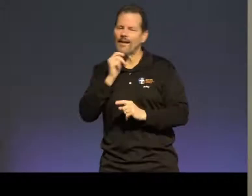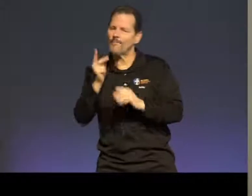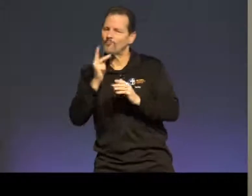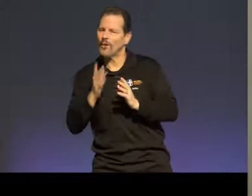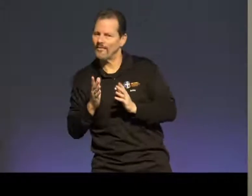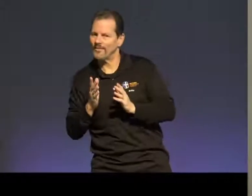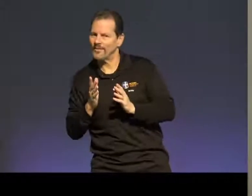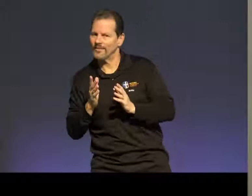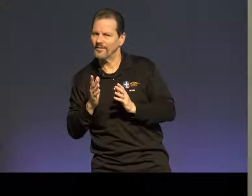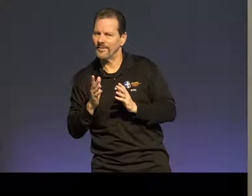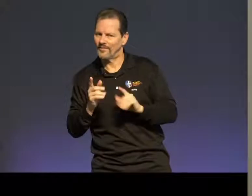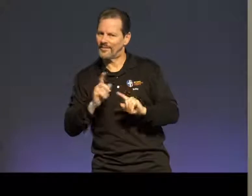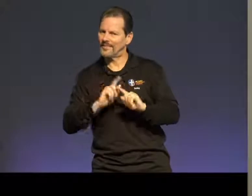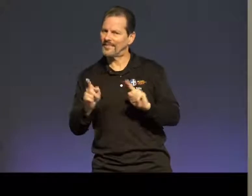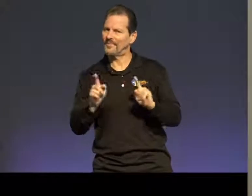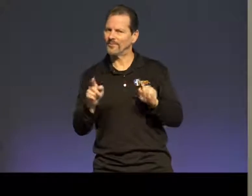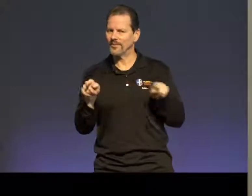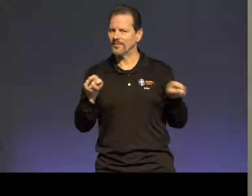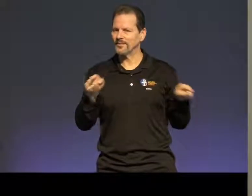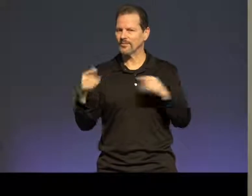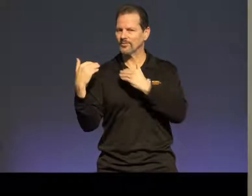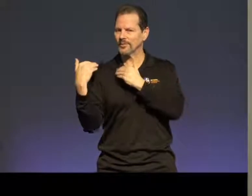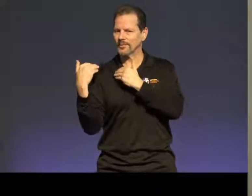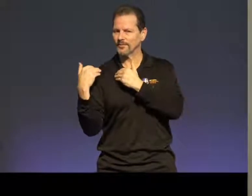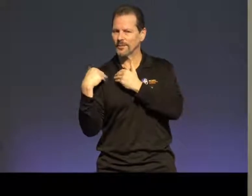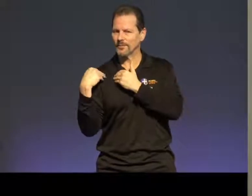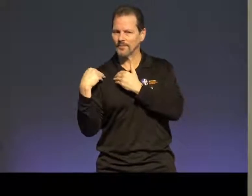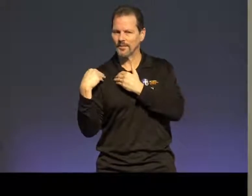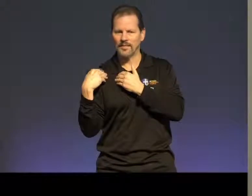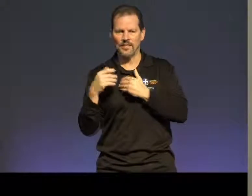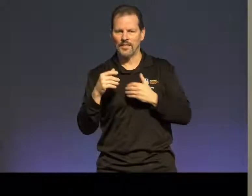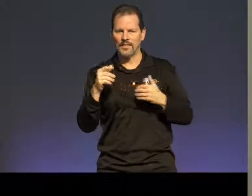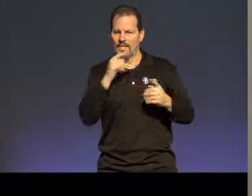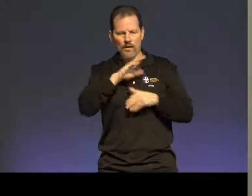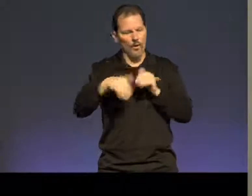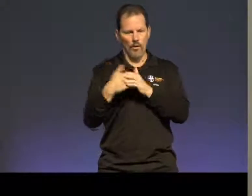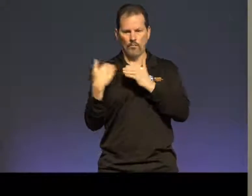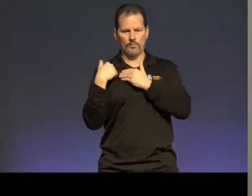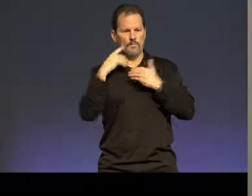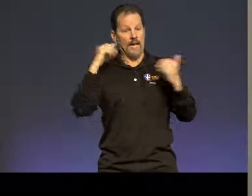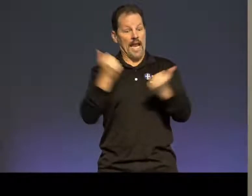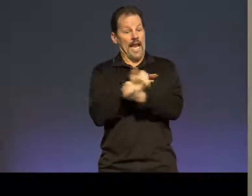king. And some of us are trying to be too many things that God didn't call us to be.